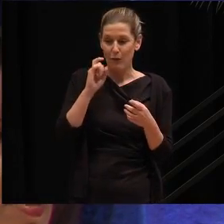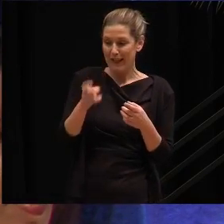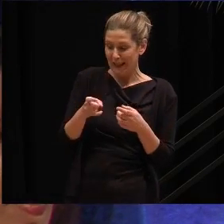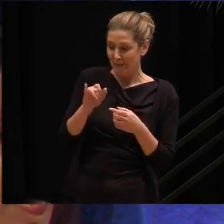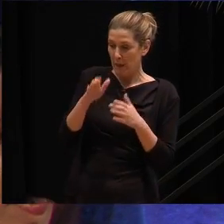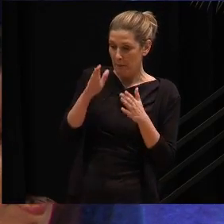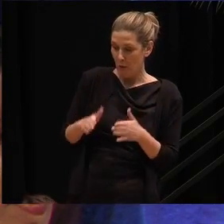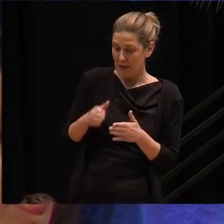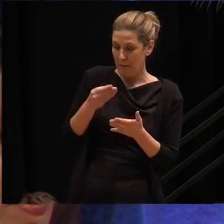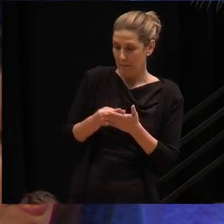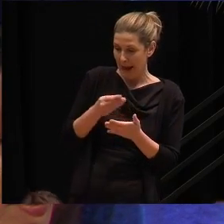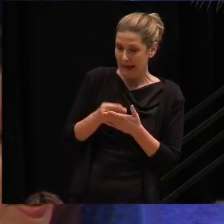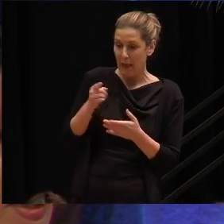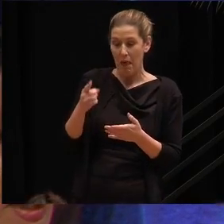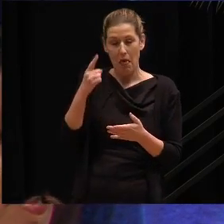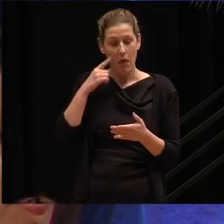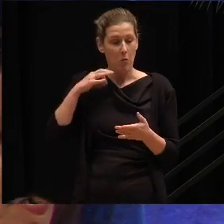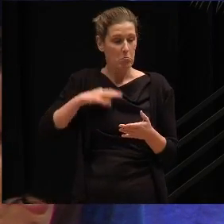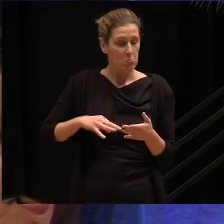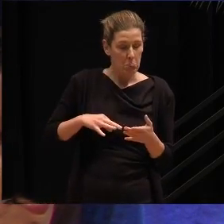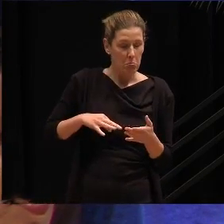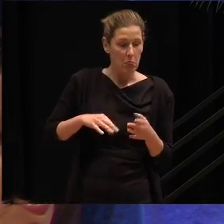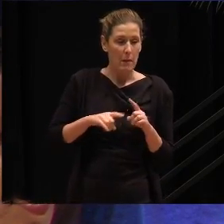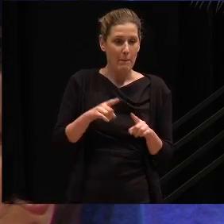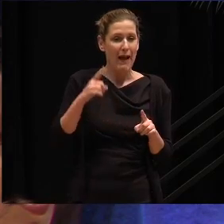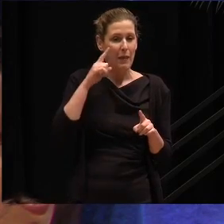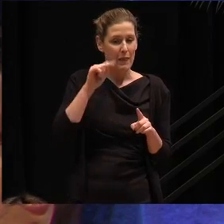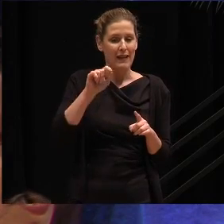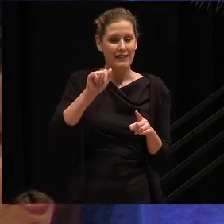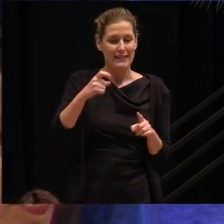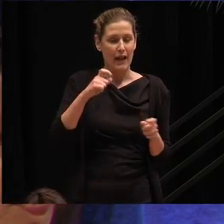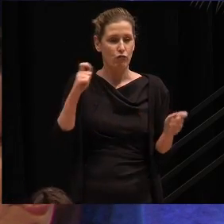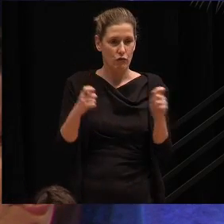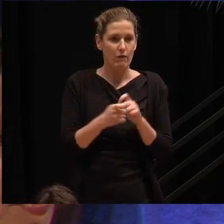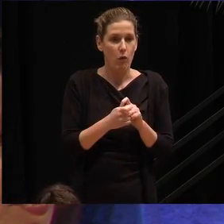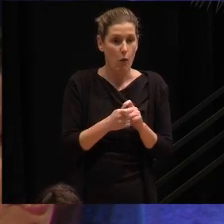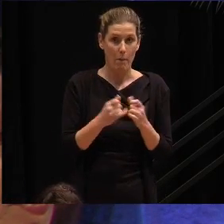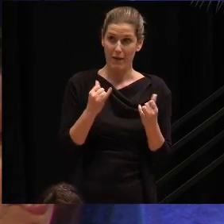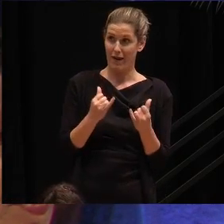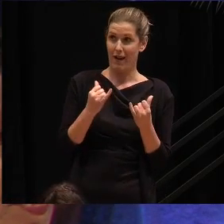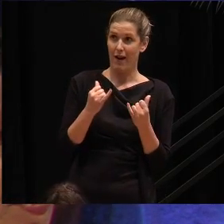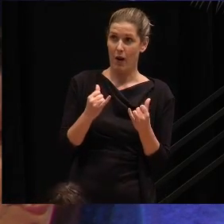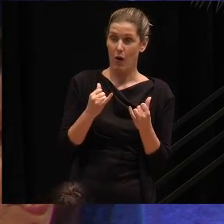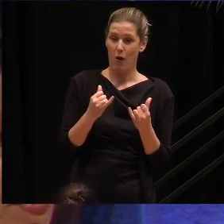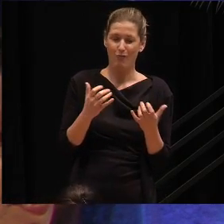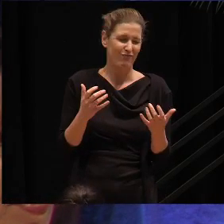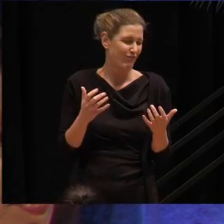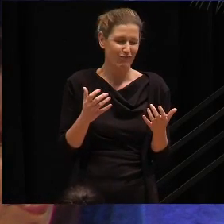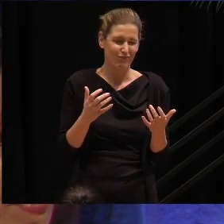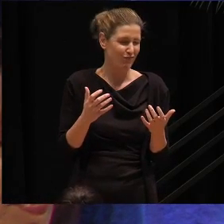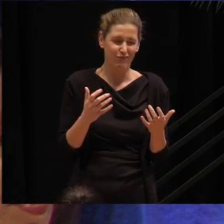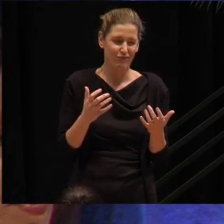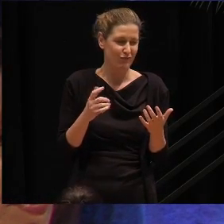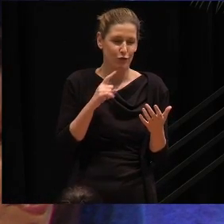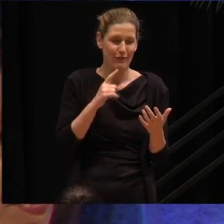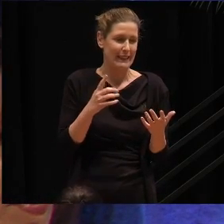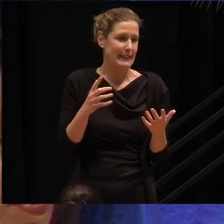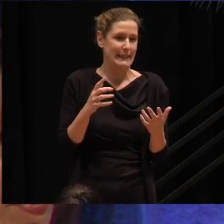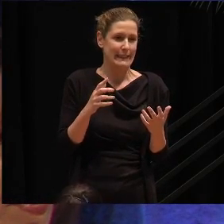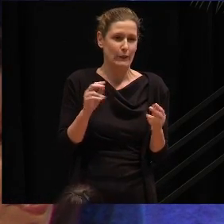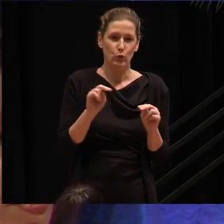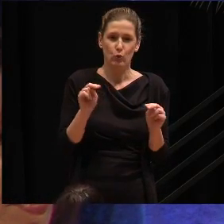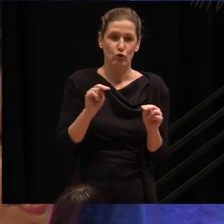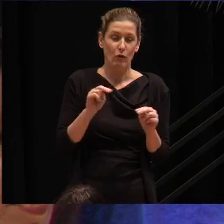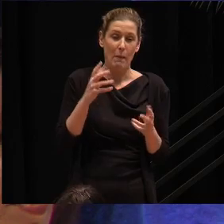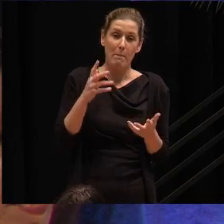they may think it's better. I do think that the tax reform at this point in time is probably a wash. It